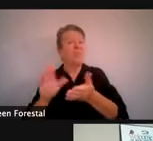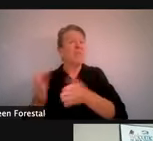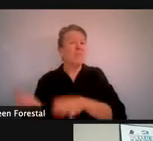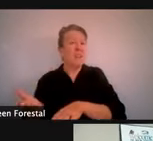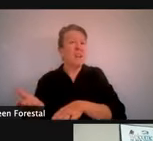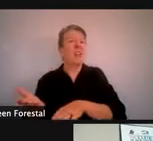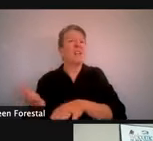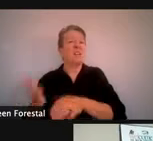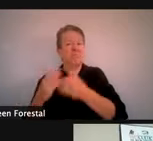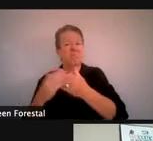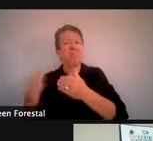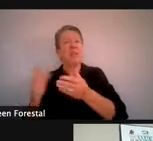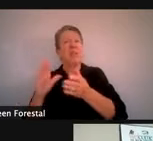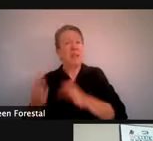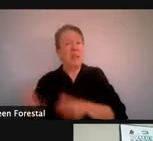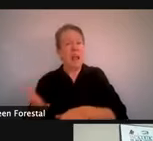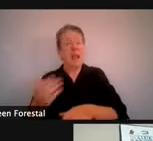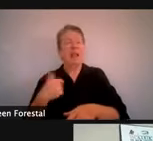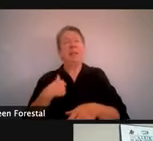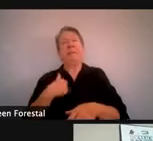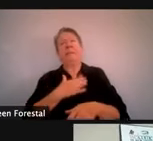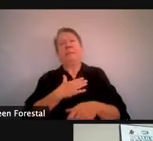please God, it is not